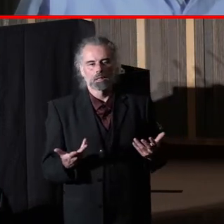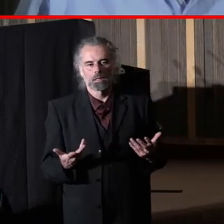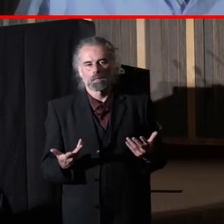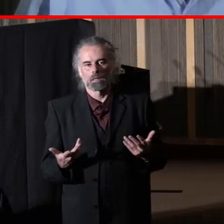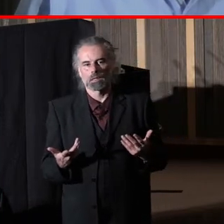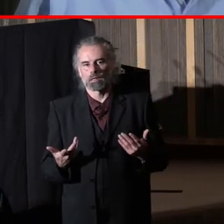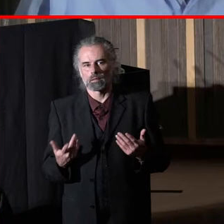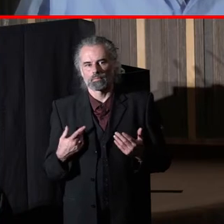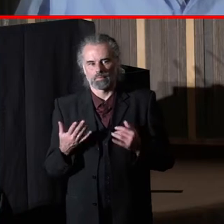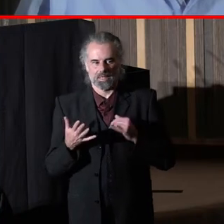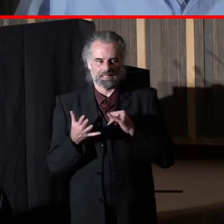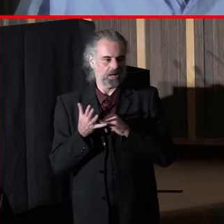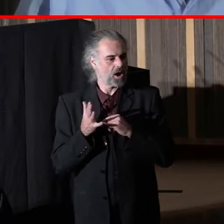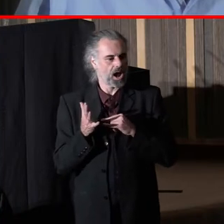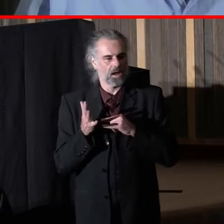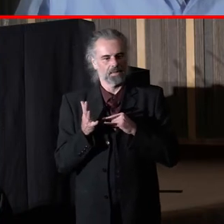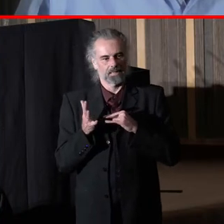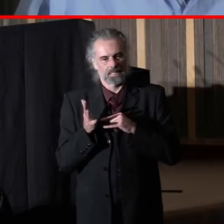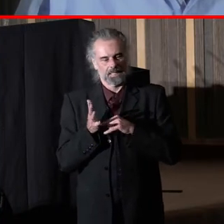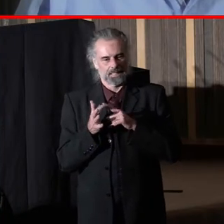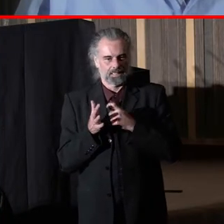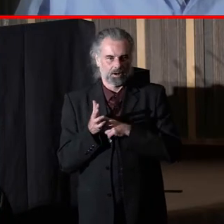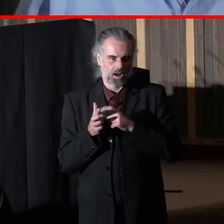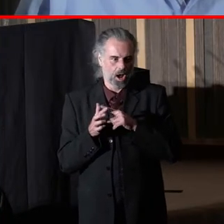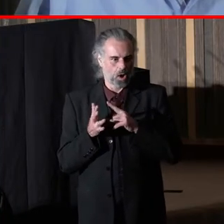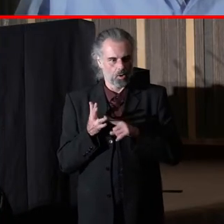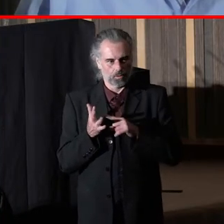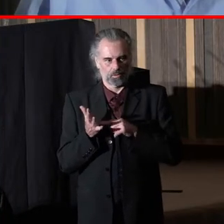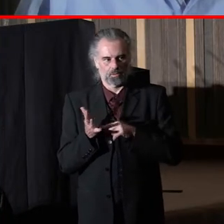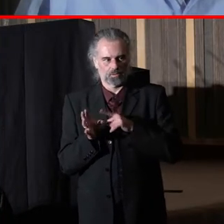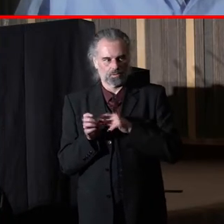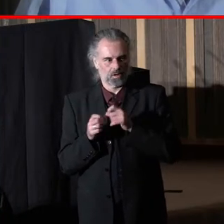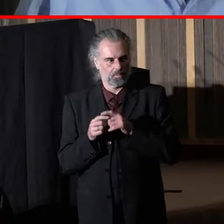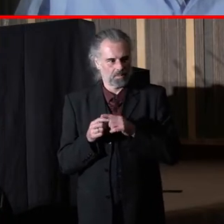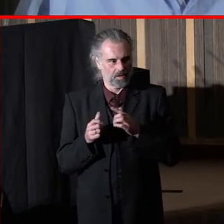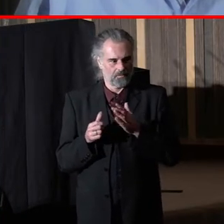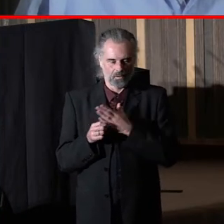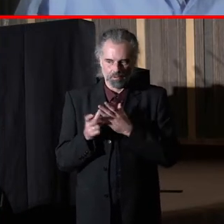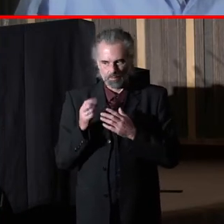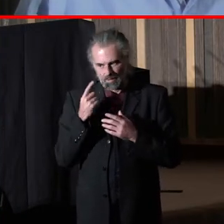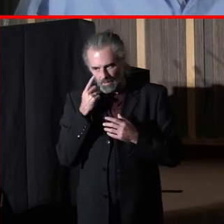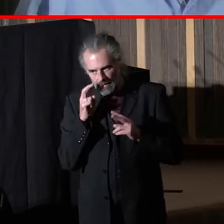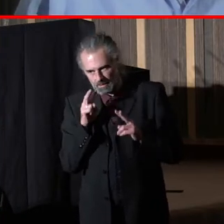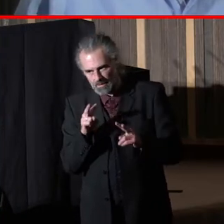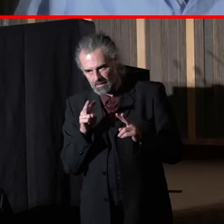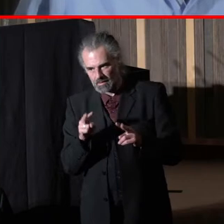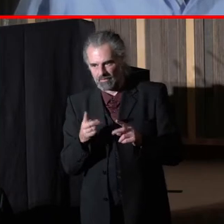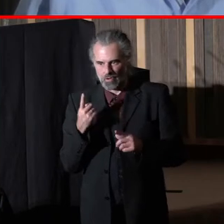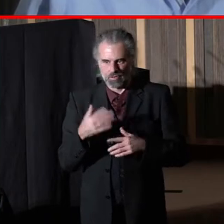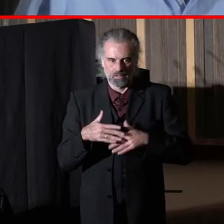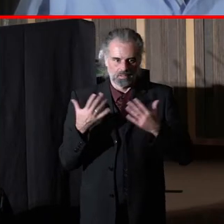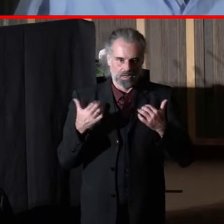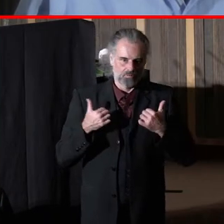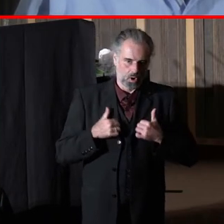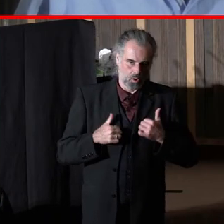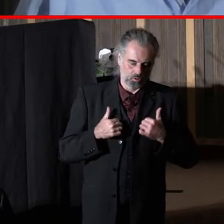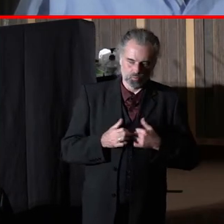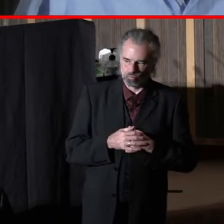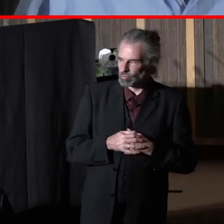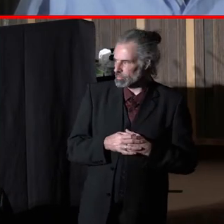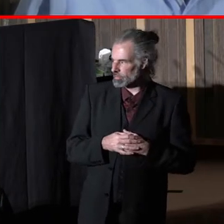the stereotypes are the first ones we see. And we live probably for the first whole day of rehearsals in